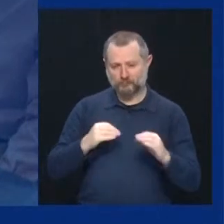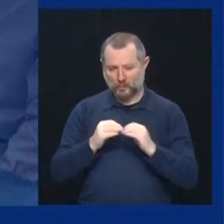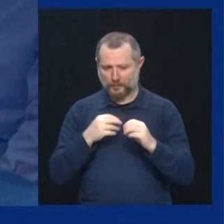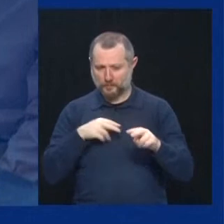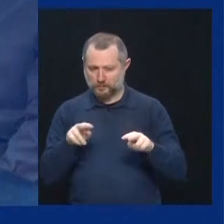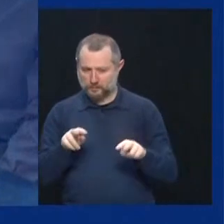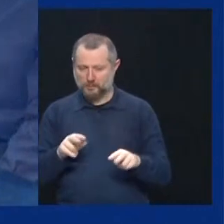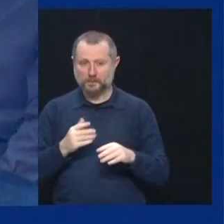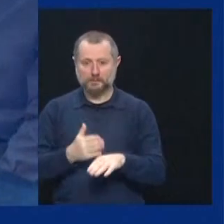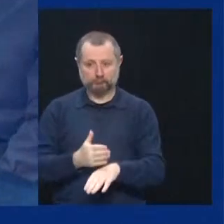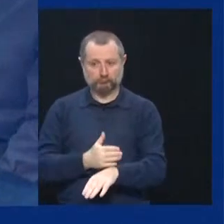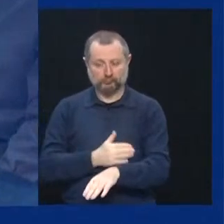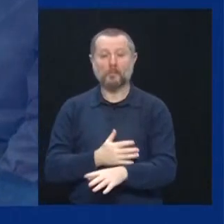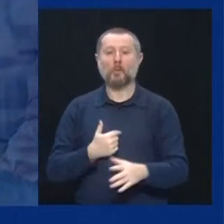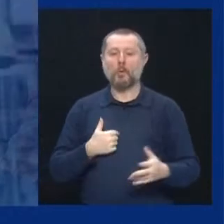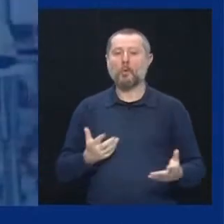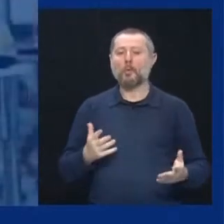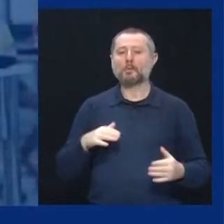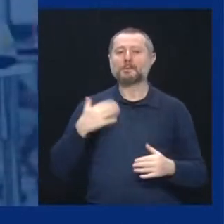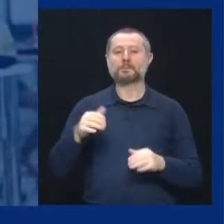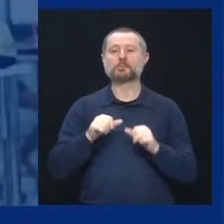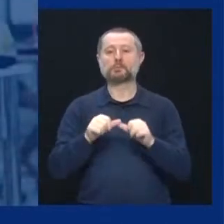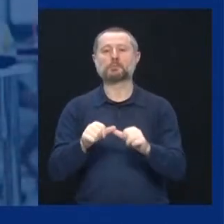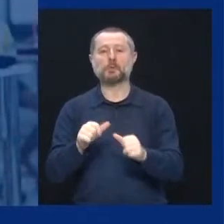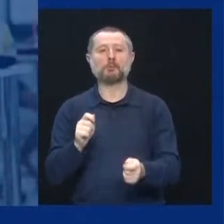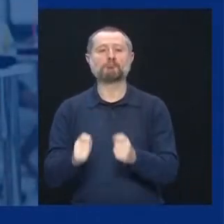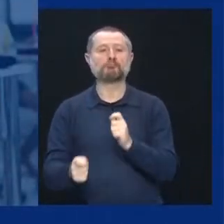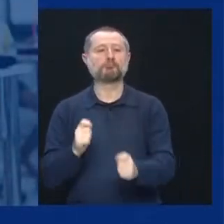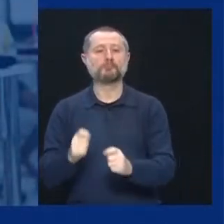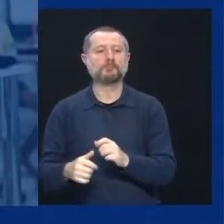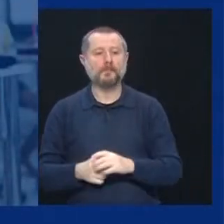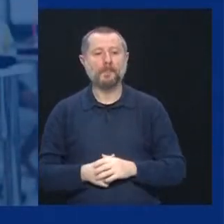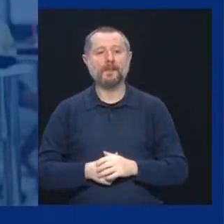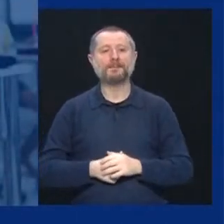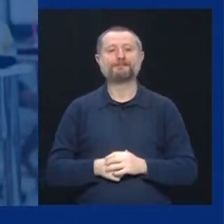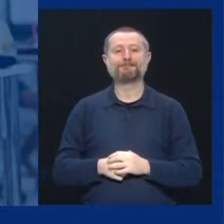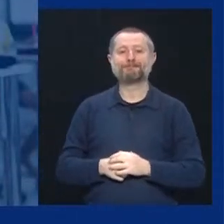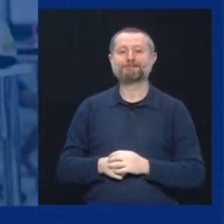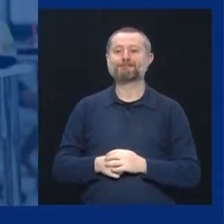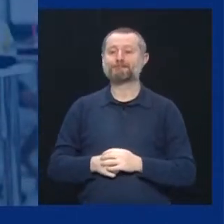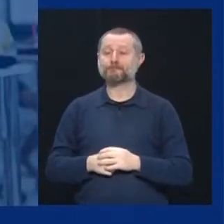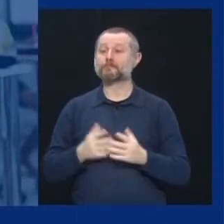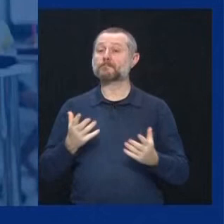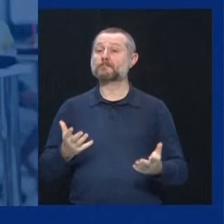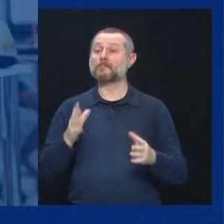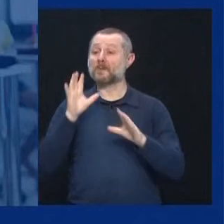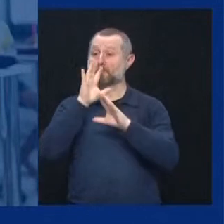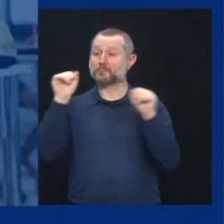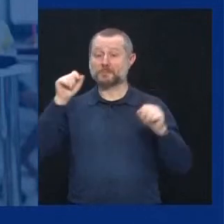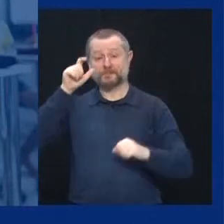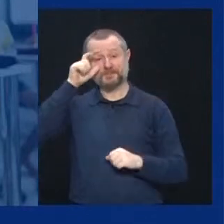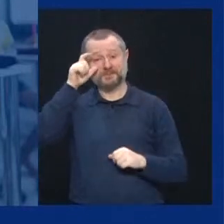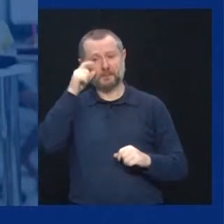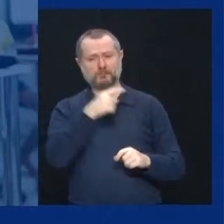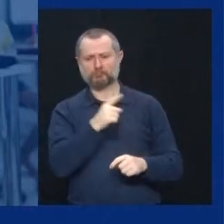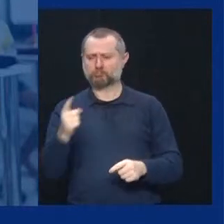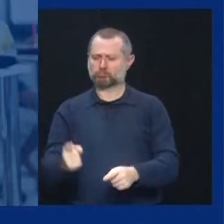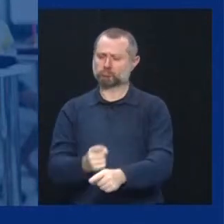be good, we'll continue to make progress. President Biden, I think, is exactly